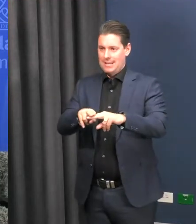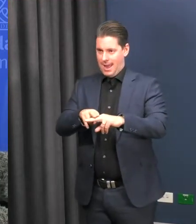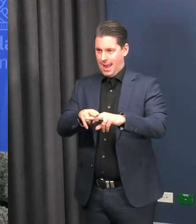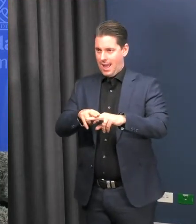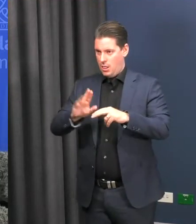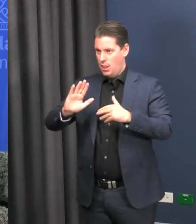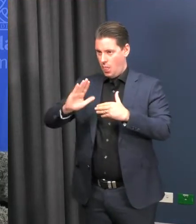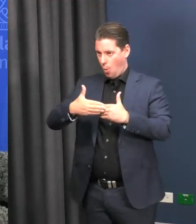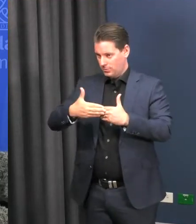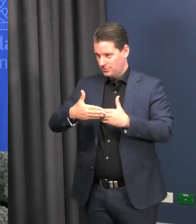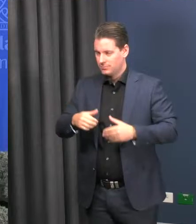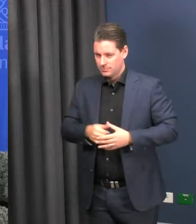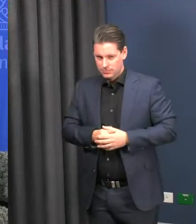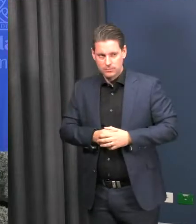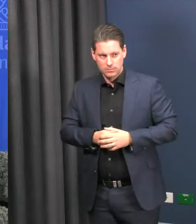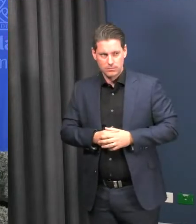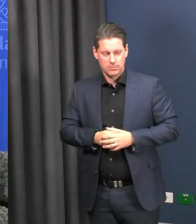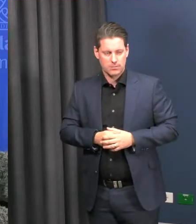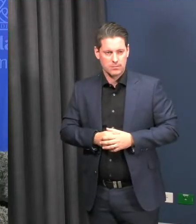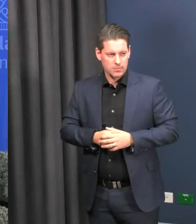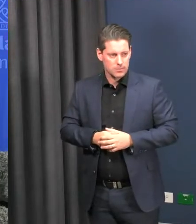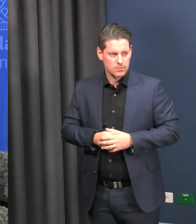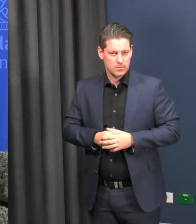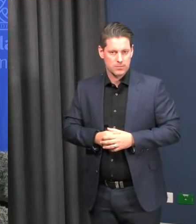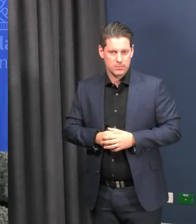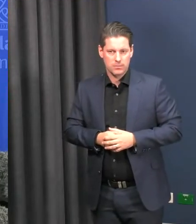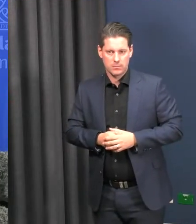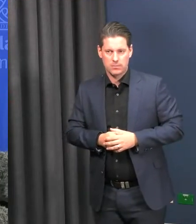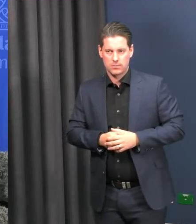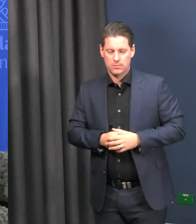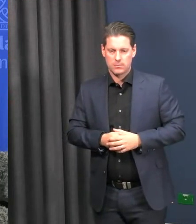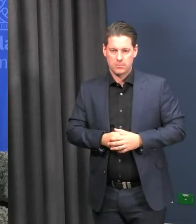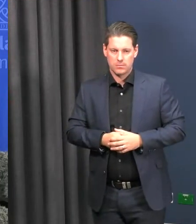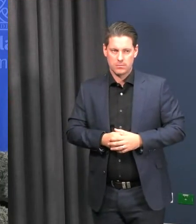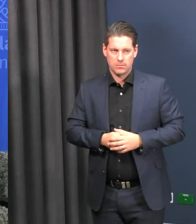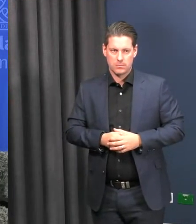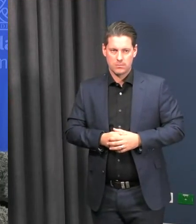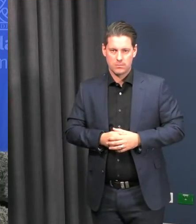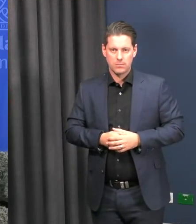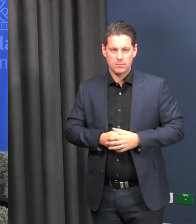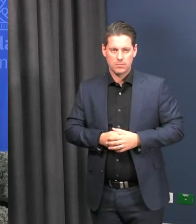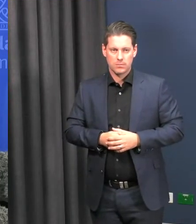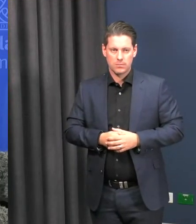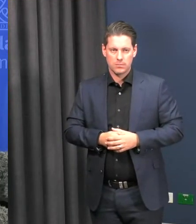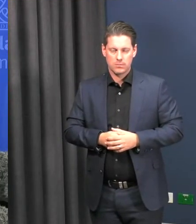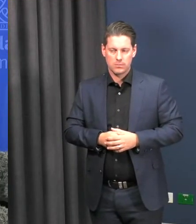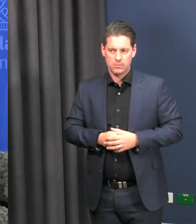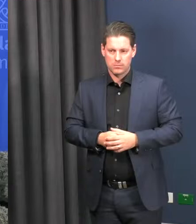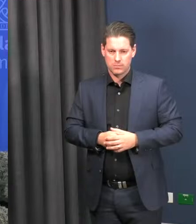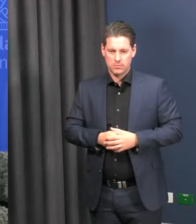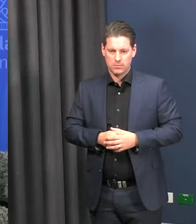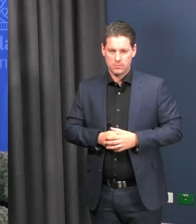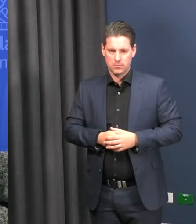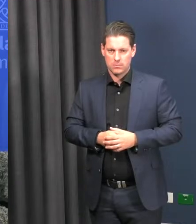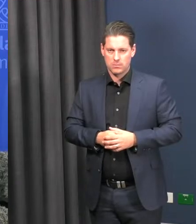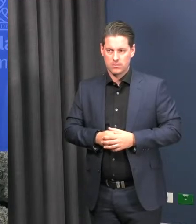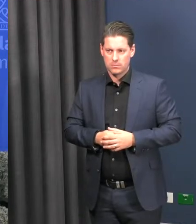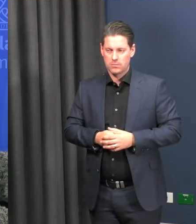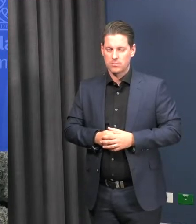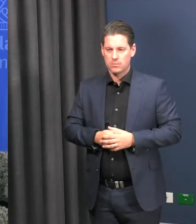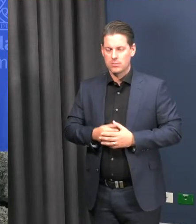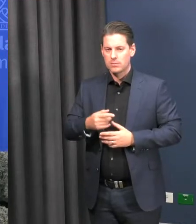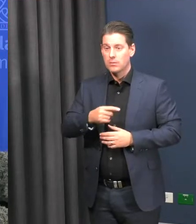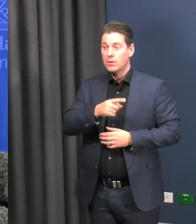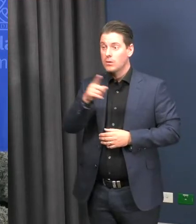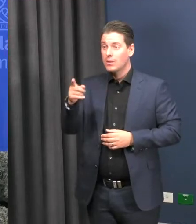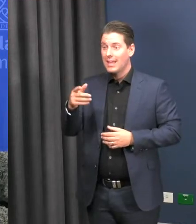and we've articulated that the day ahead. We urge people to,